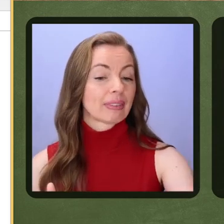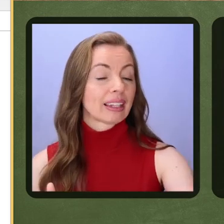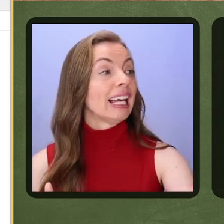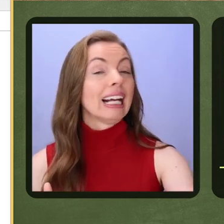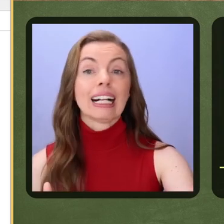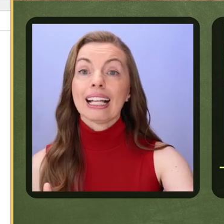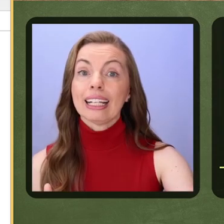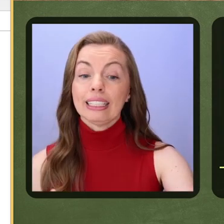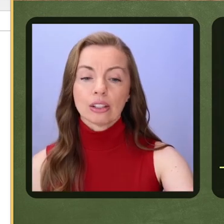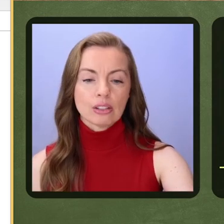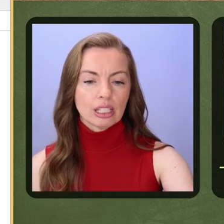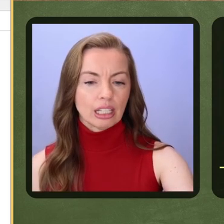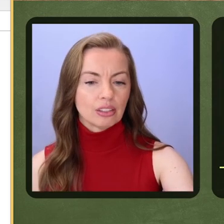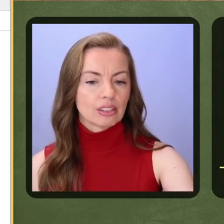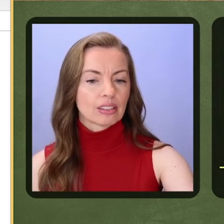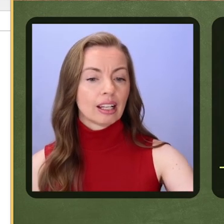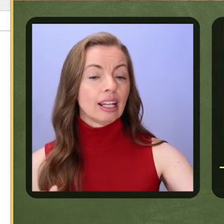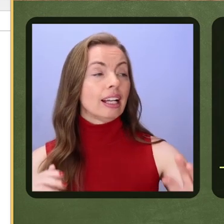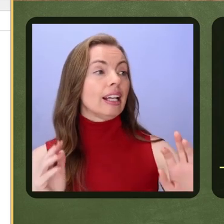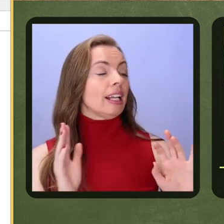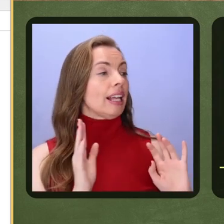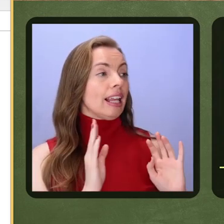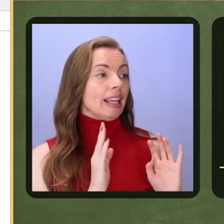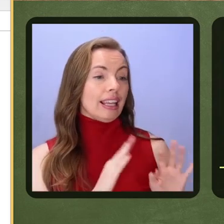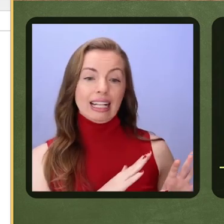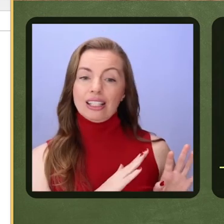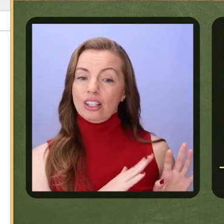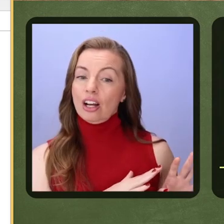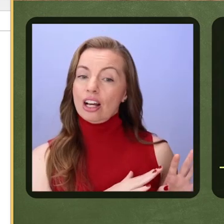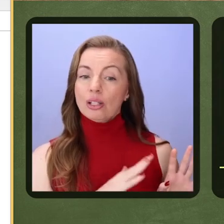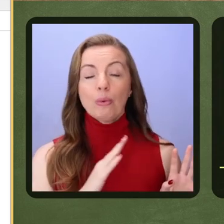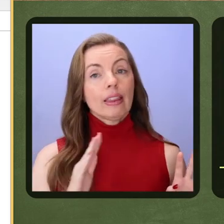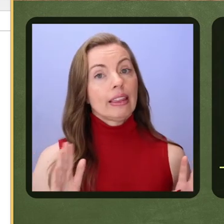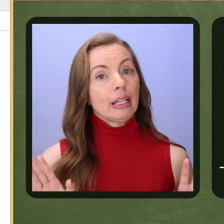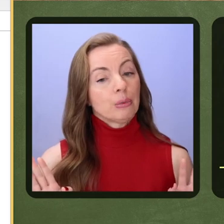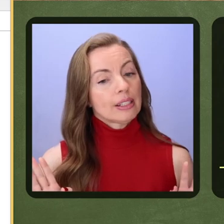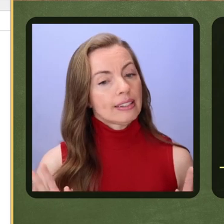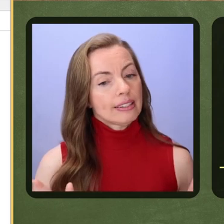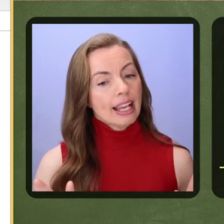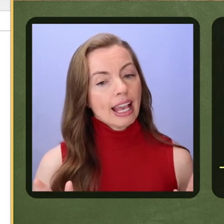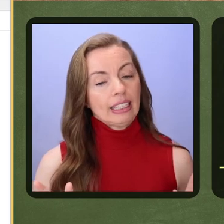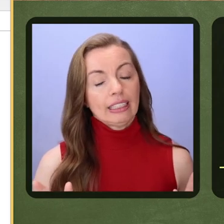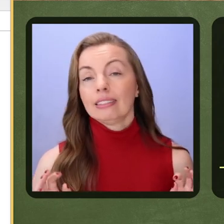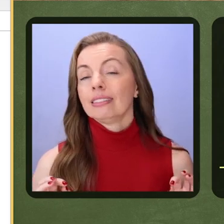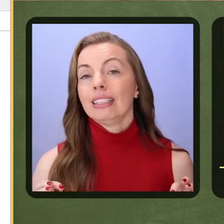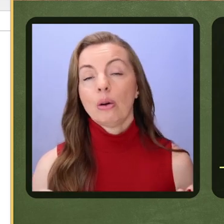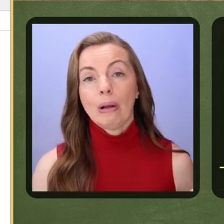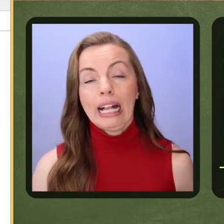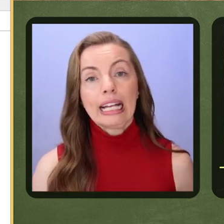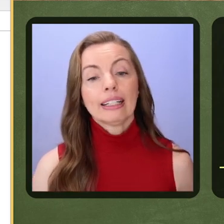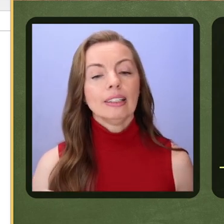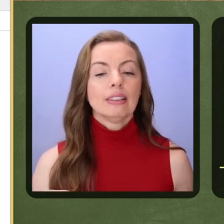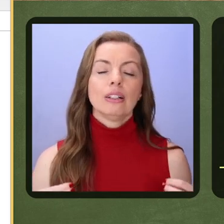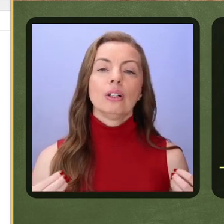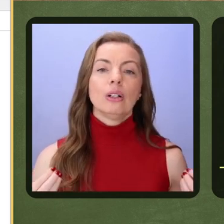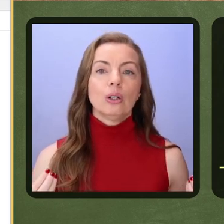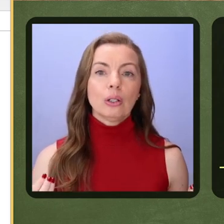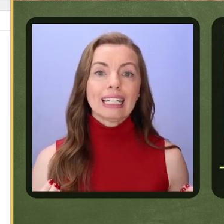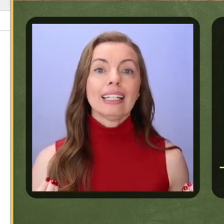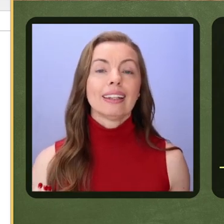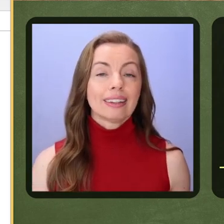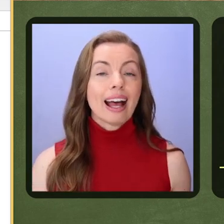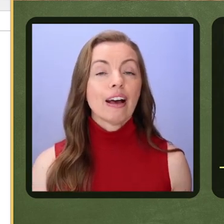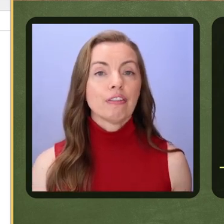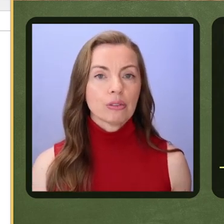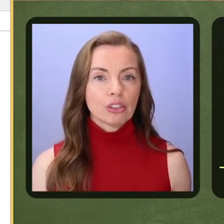viajaram. Clarinha continues. That's not what they were saying. Não era